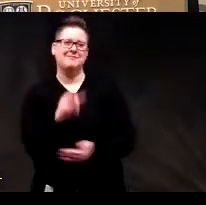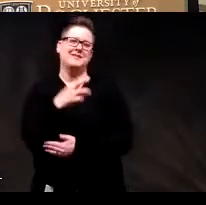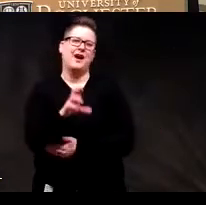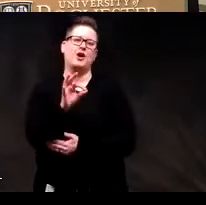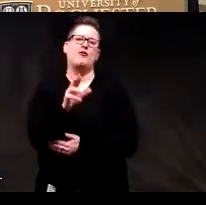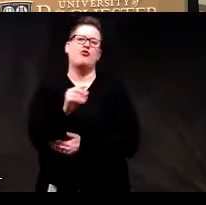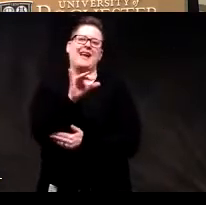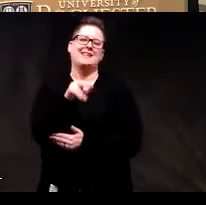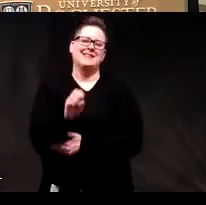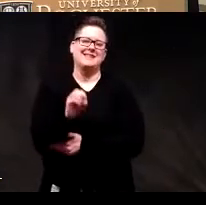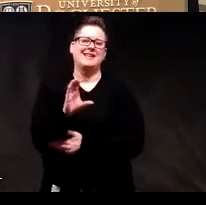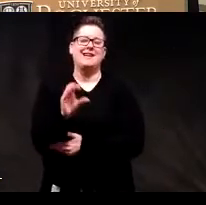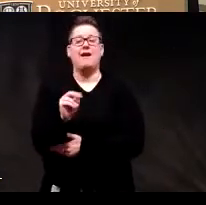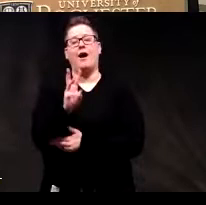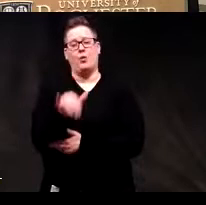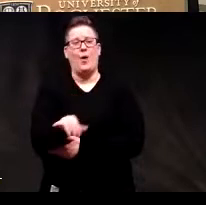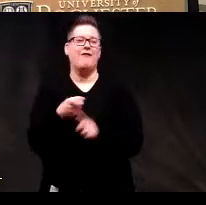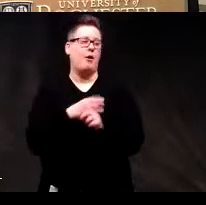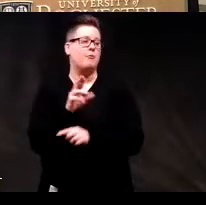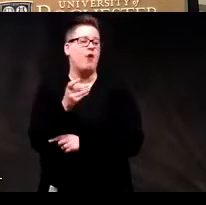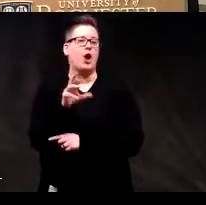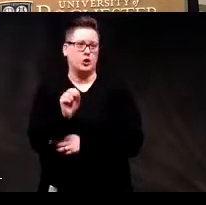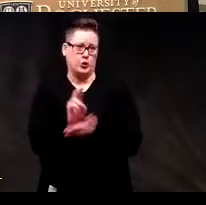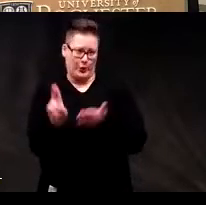Dr. Francine Conway from Rutgers University.